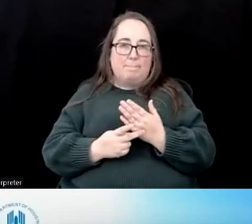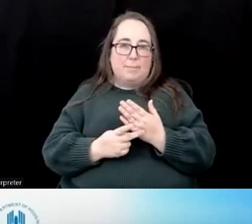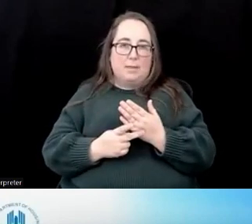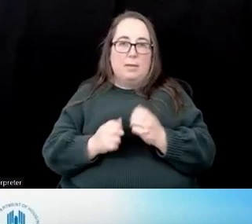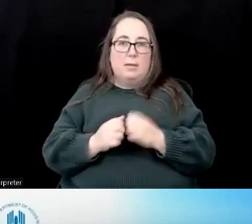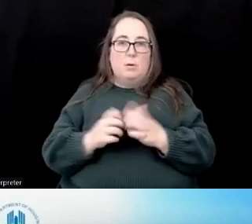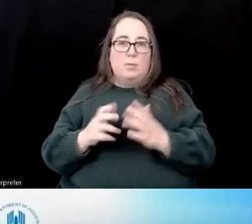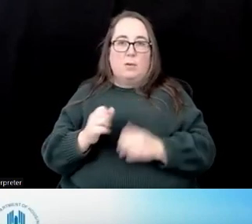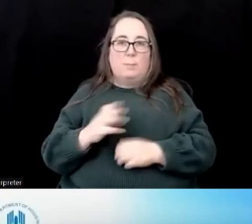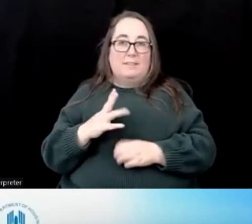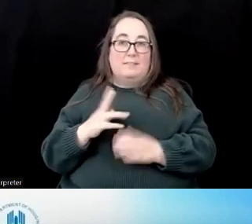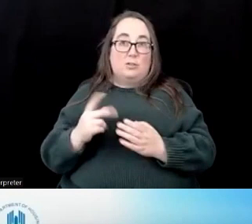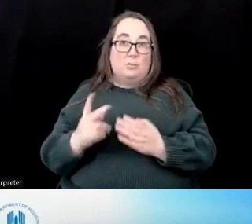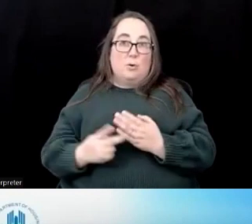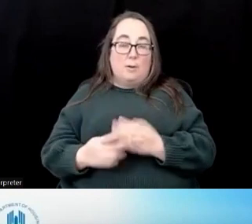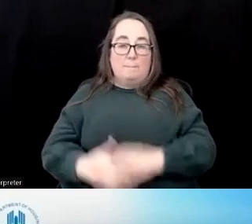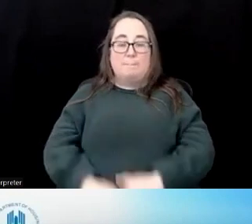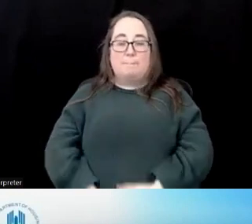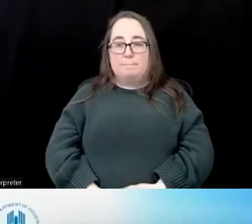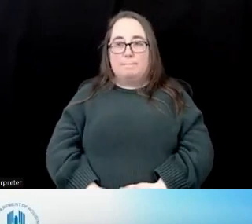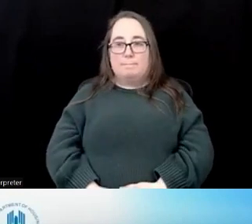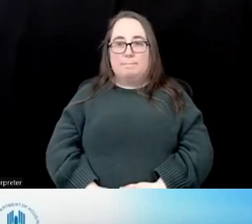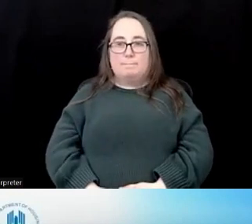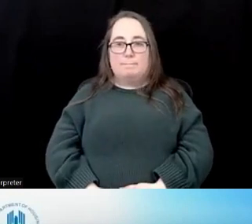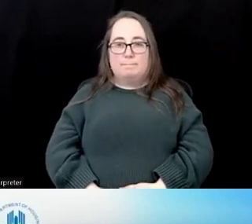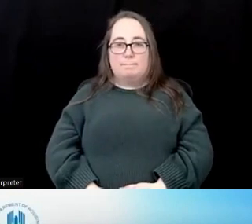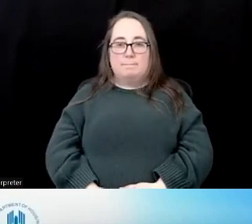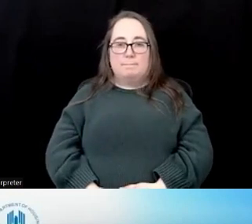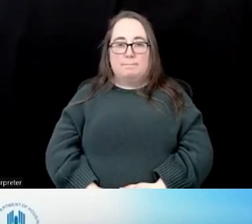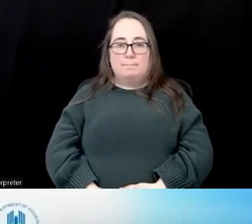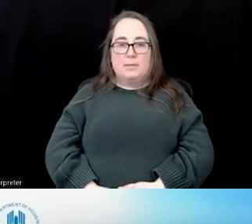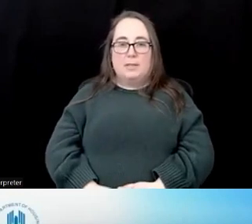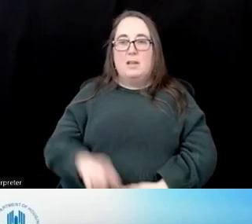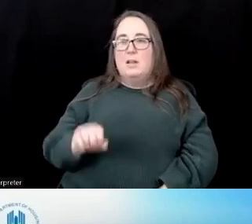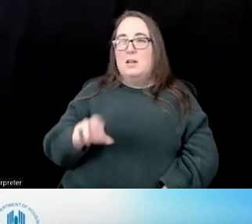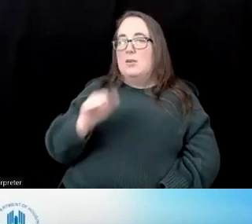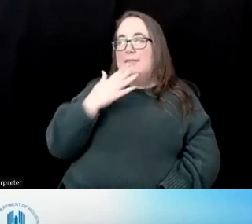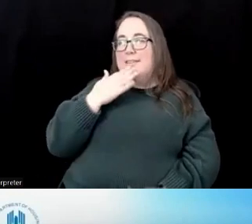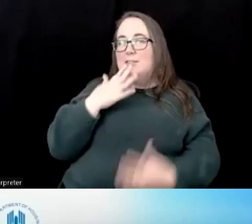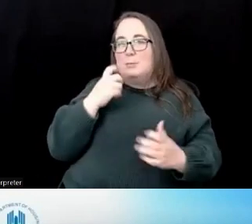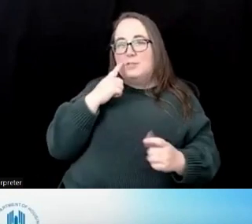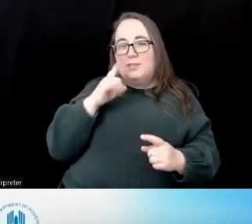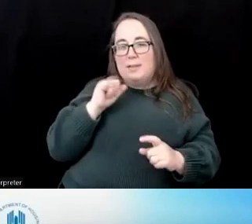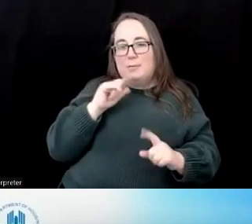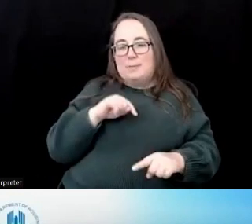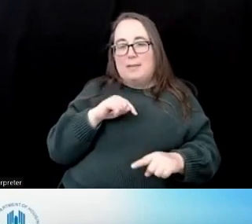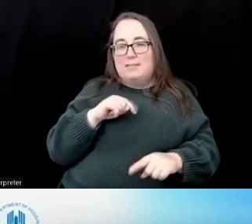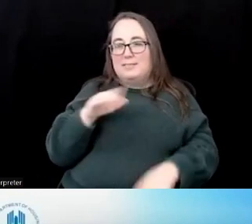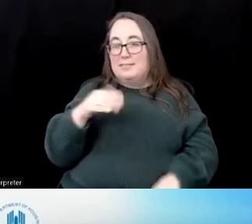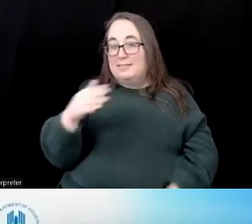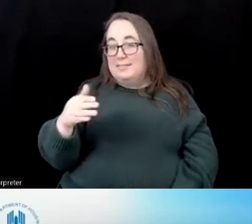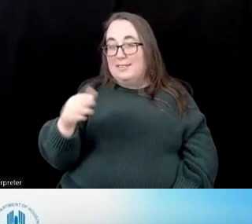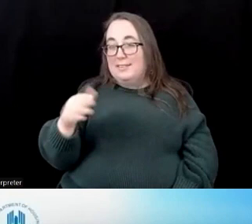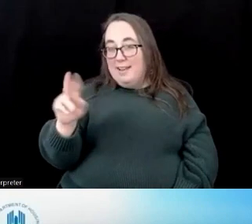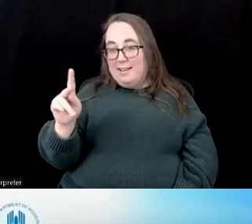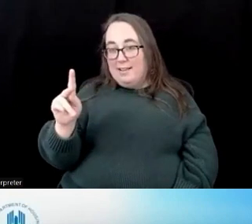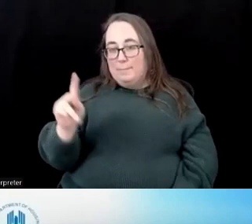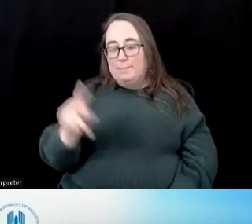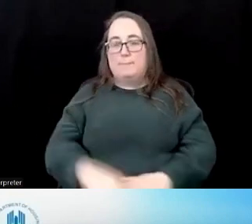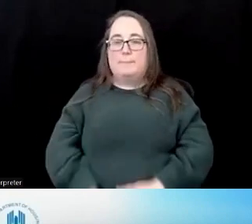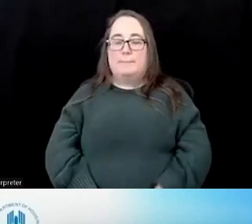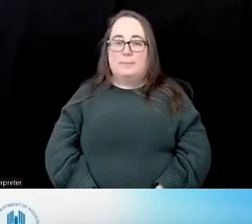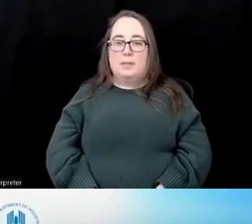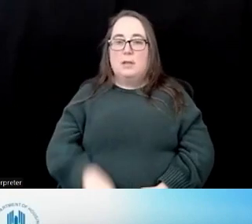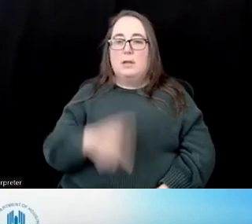being an official program. Thank you all so much for that response. Nick, the next question goes to you. Are